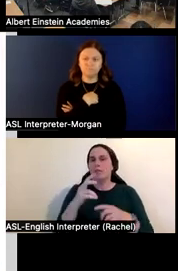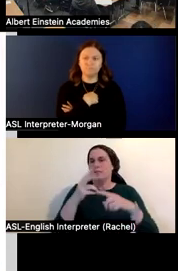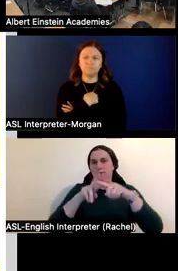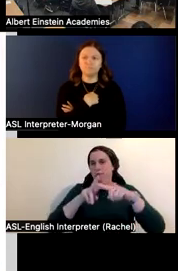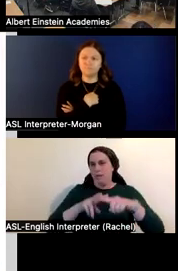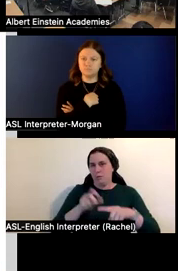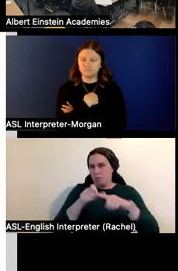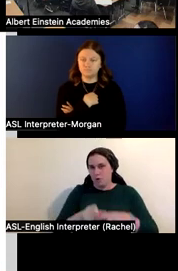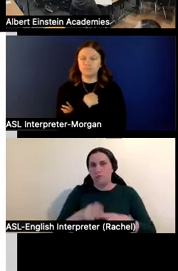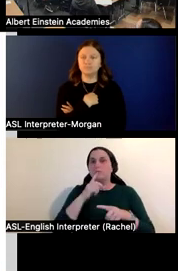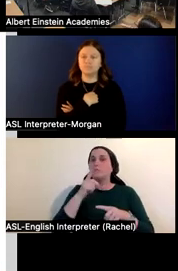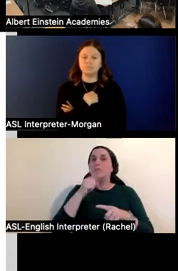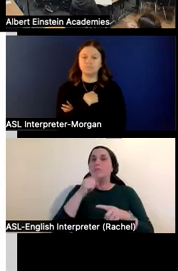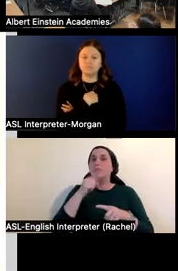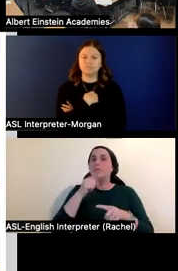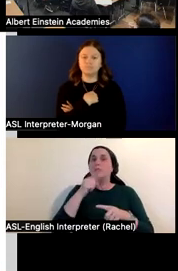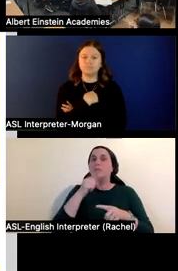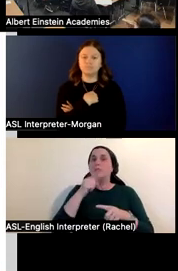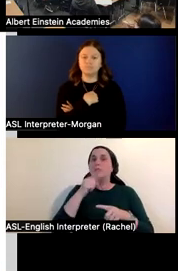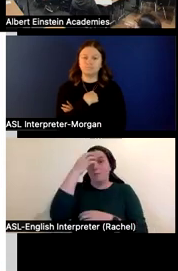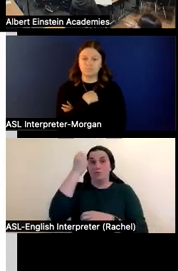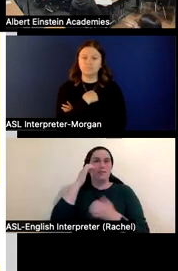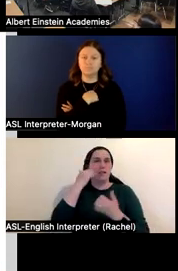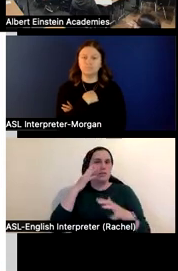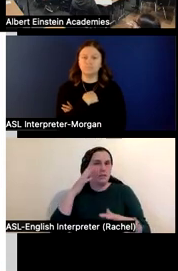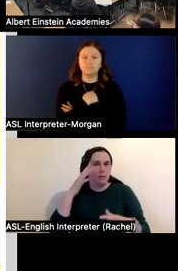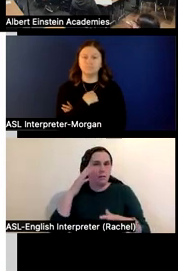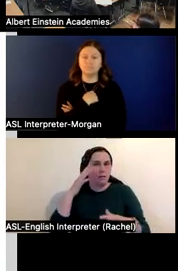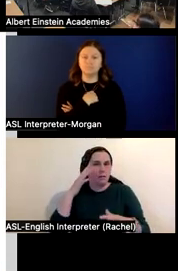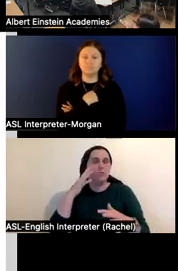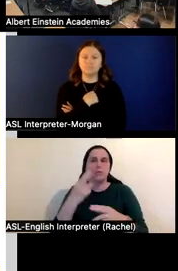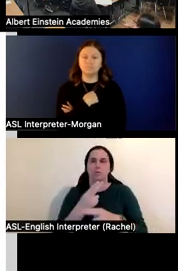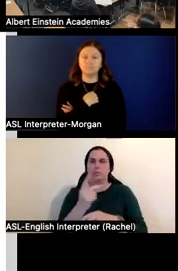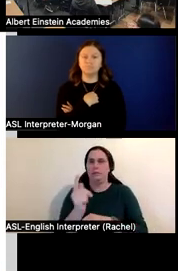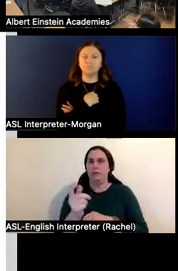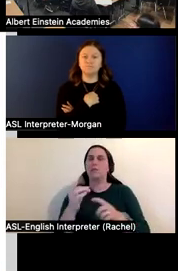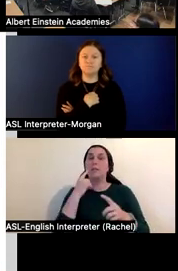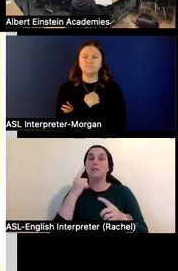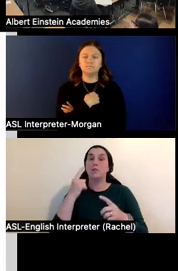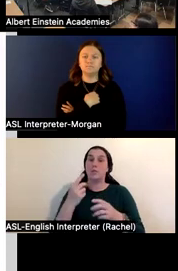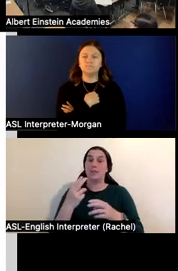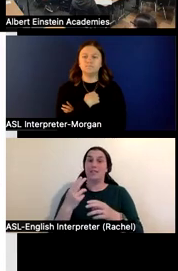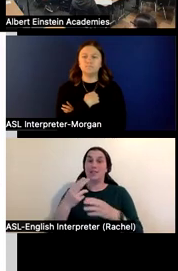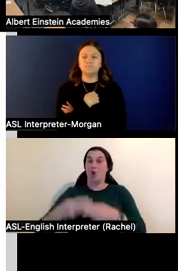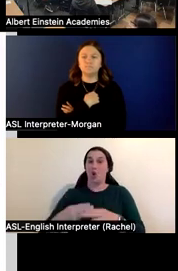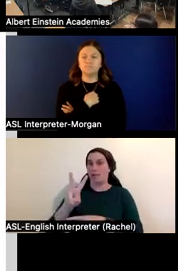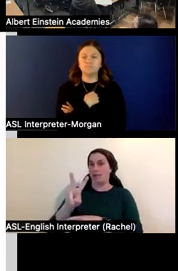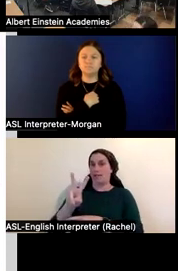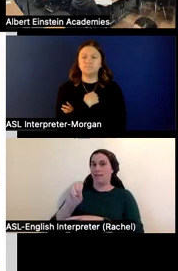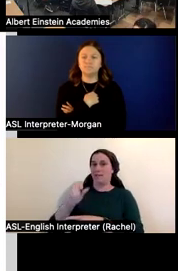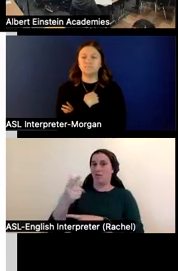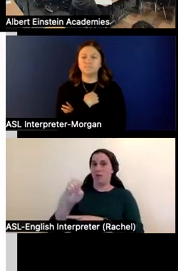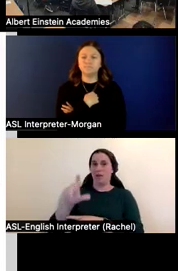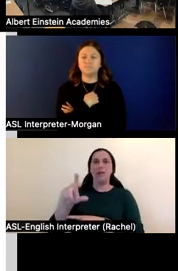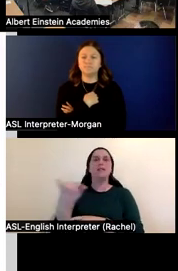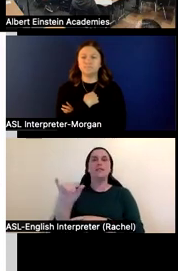memorize how we spell it, and we know, because we call that too a Vogel fowl, like the V of the Fowl. bird.